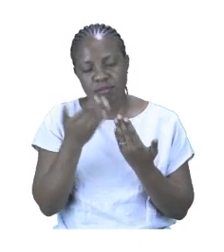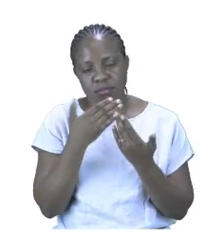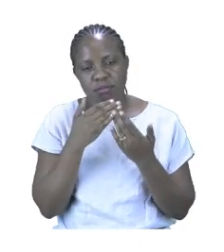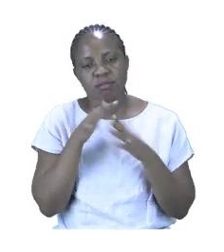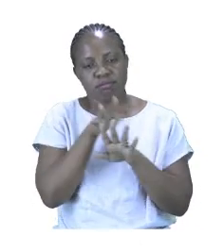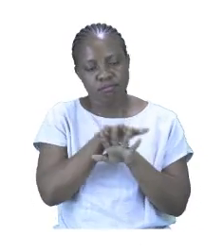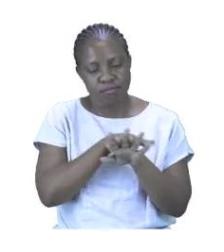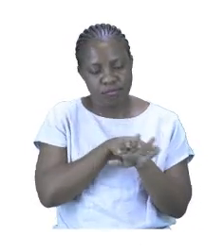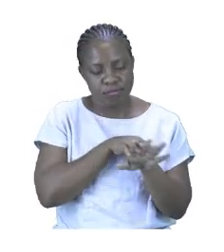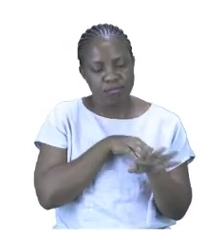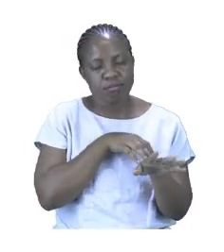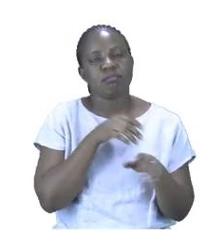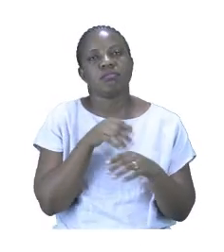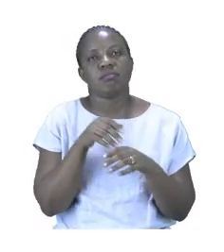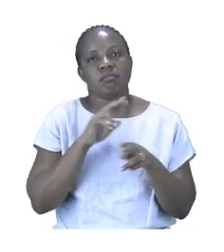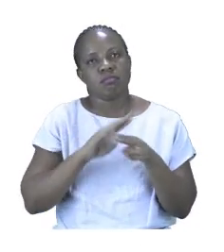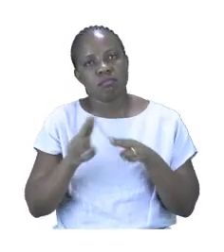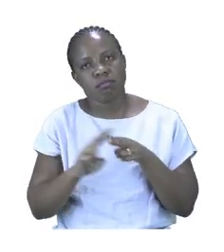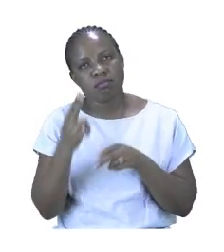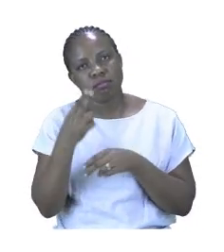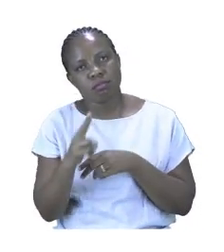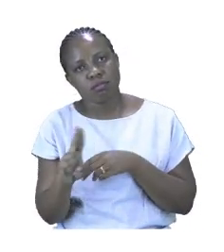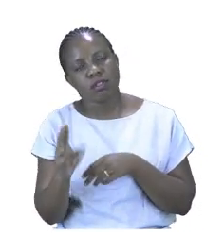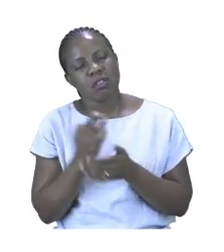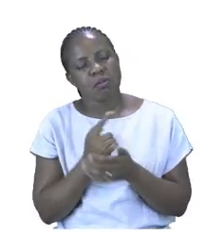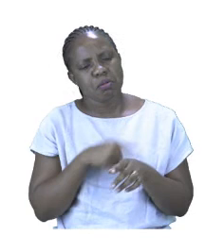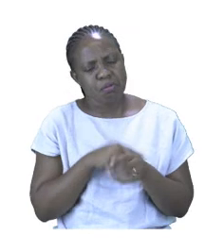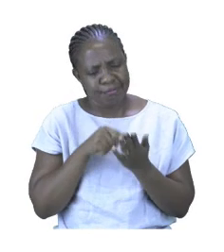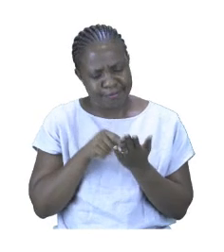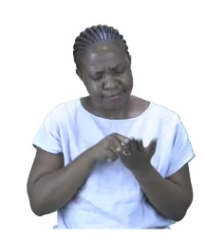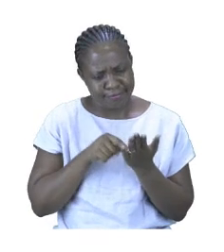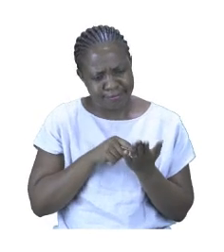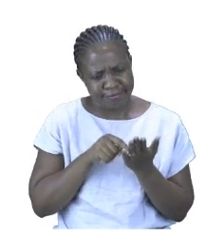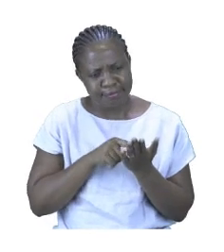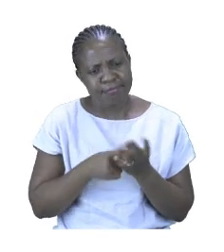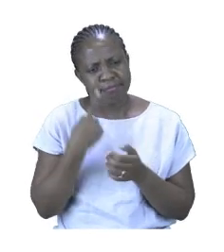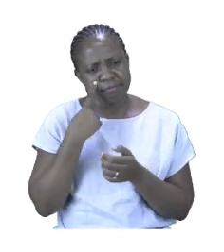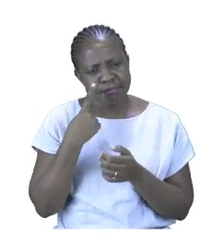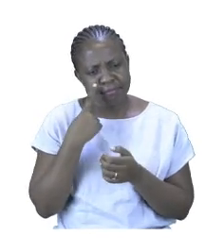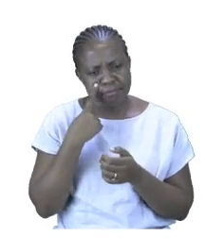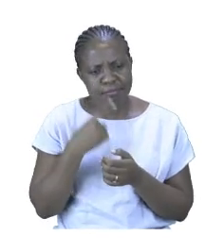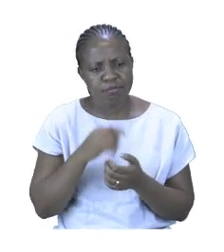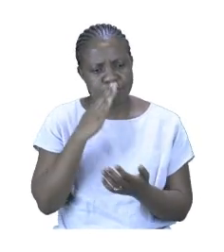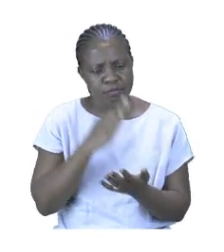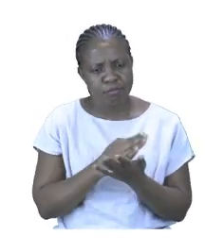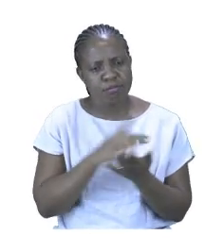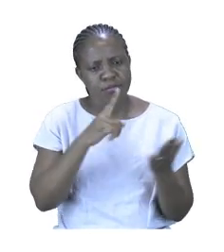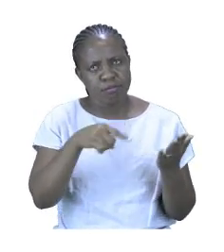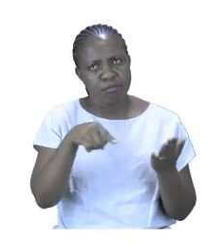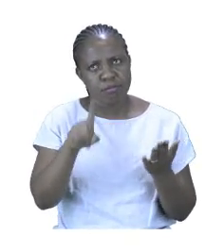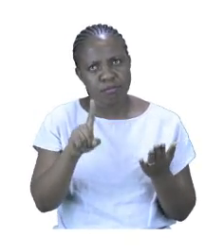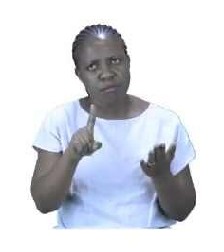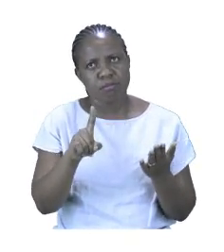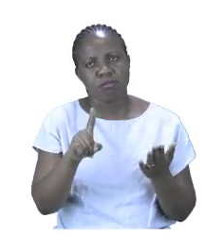give yourself some time to get the answers. And do not forget to put the